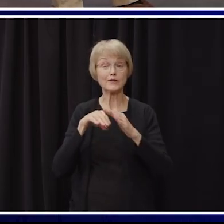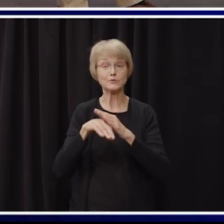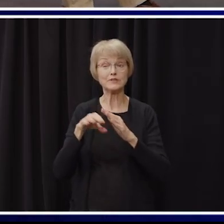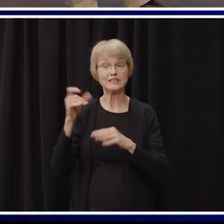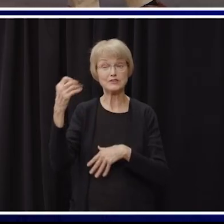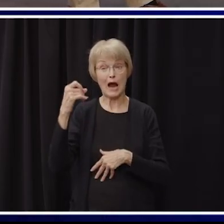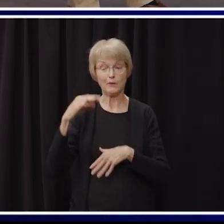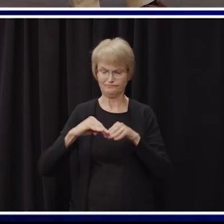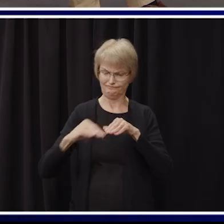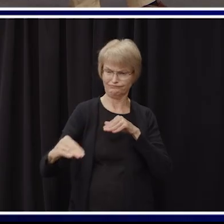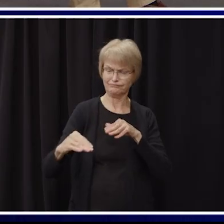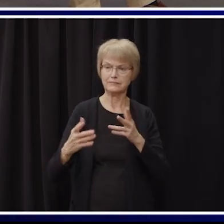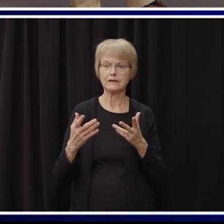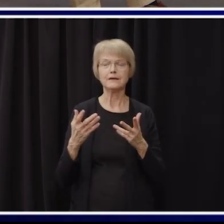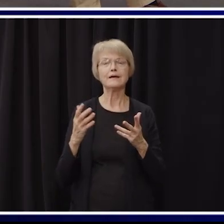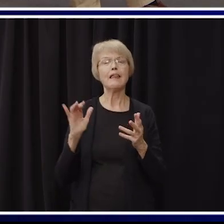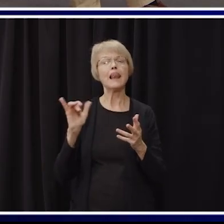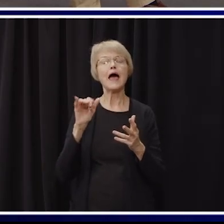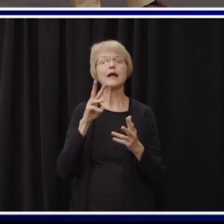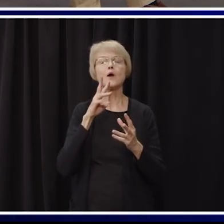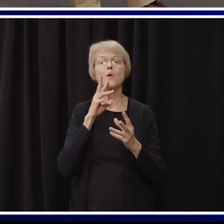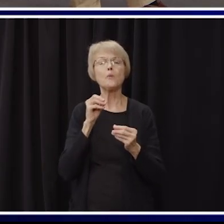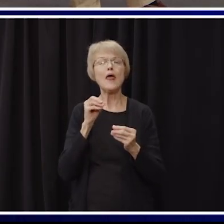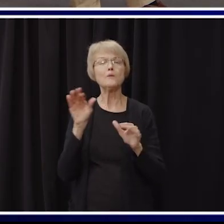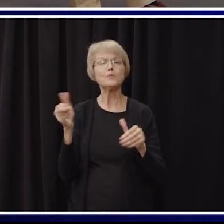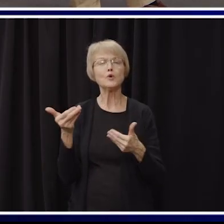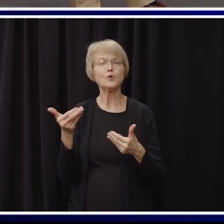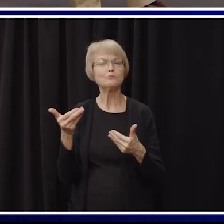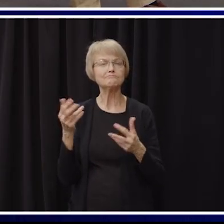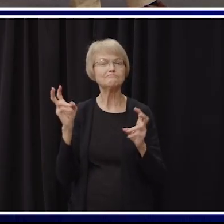is more of a wet room. The